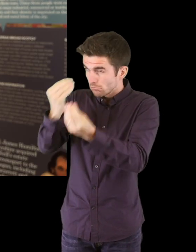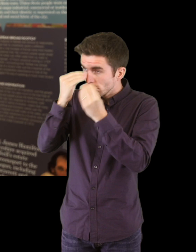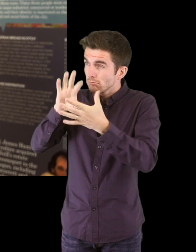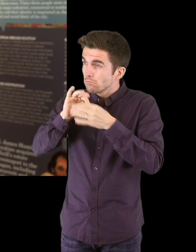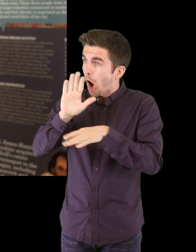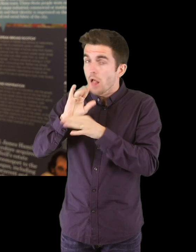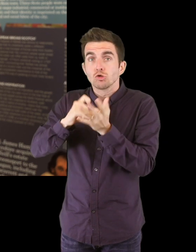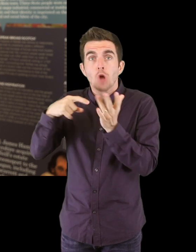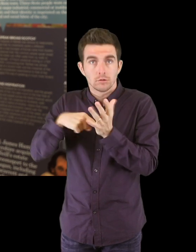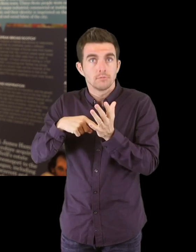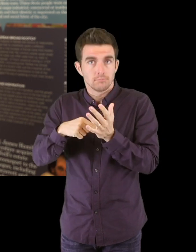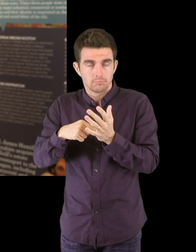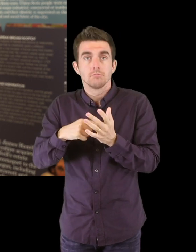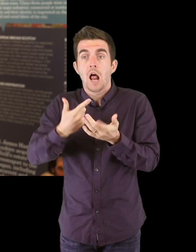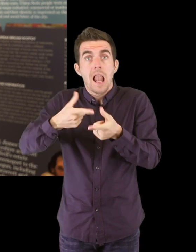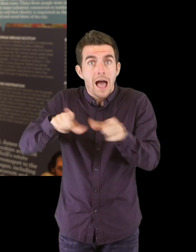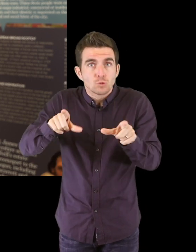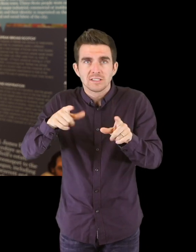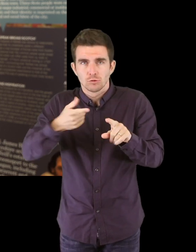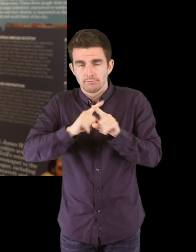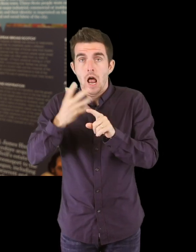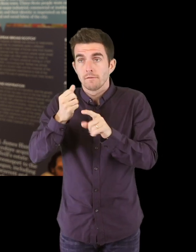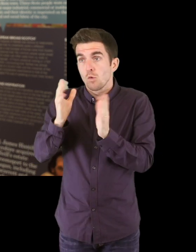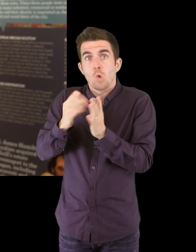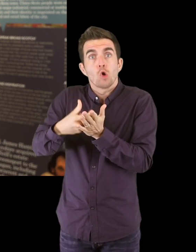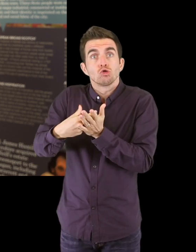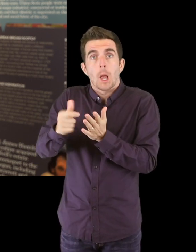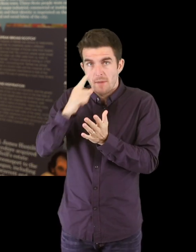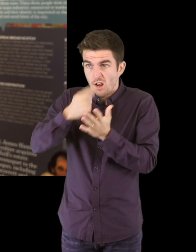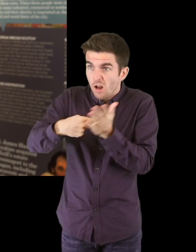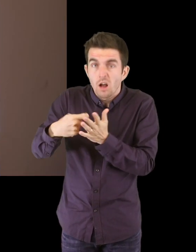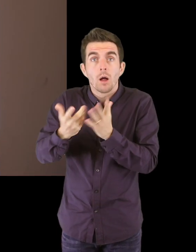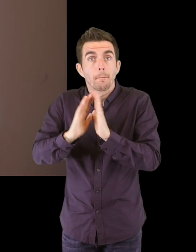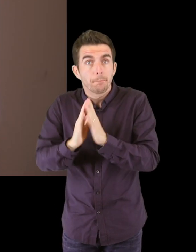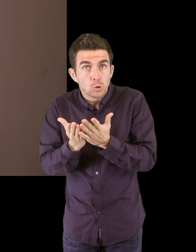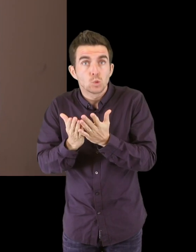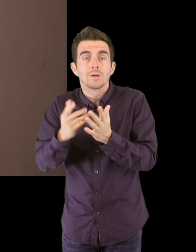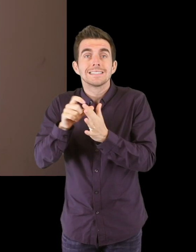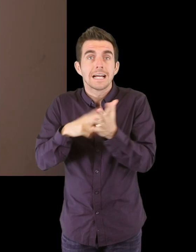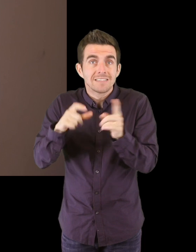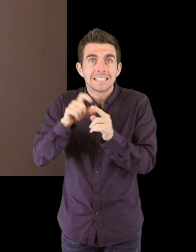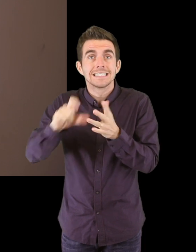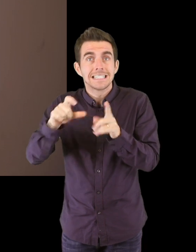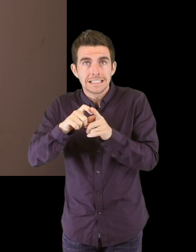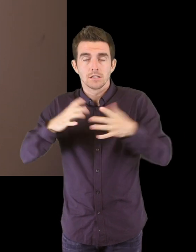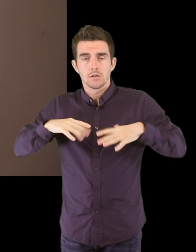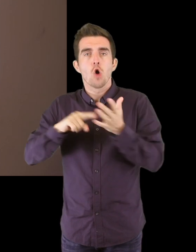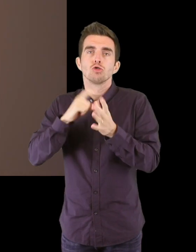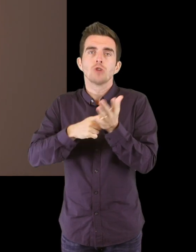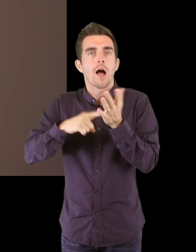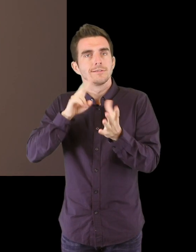and courses in Ulster Scots history and language. There is also a small gift shop which sells history books,